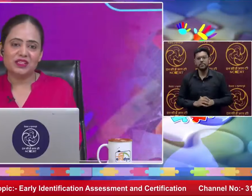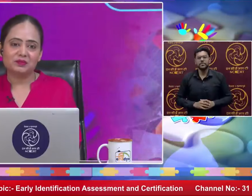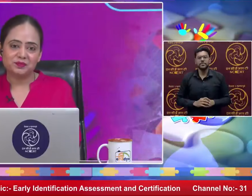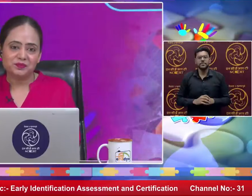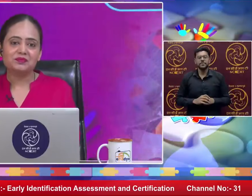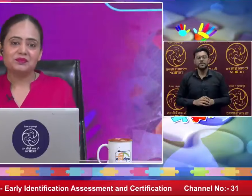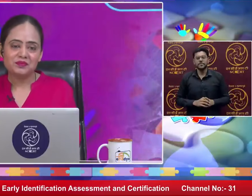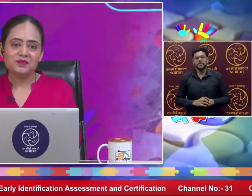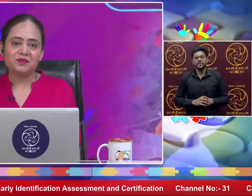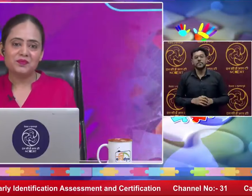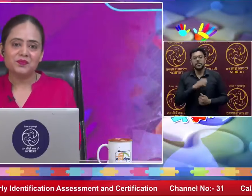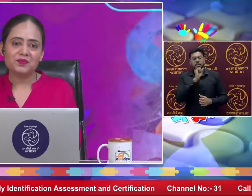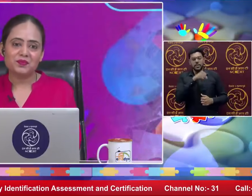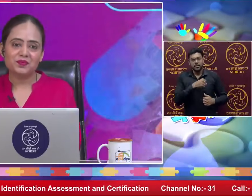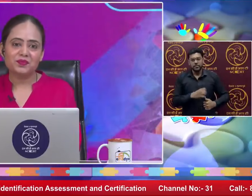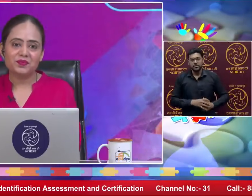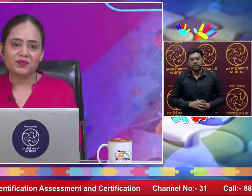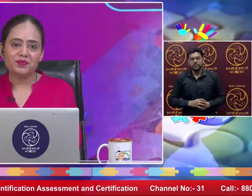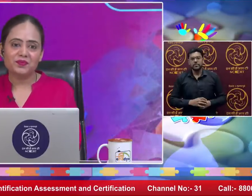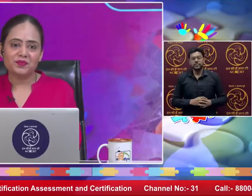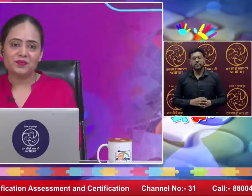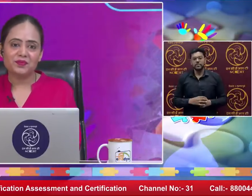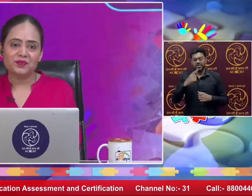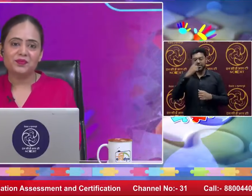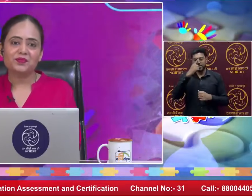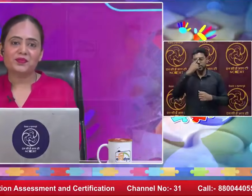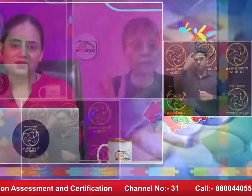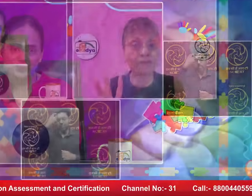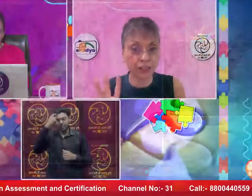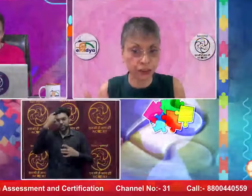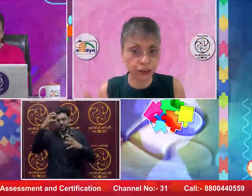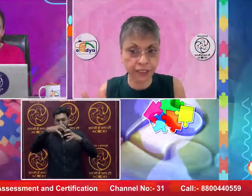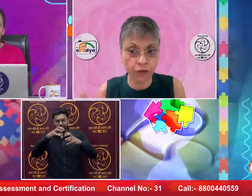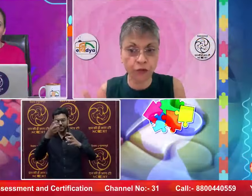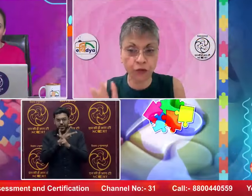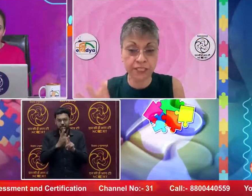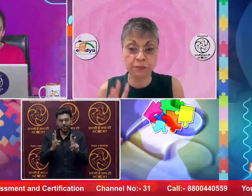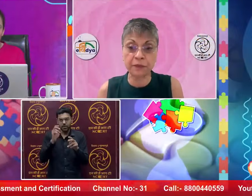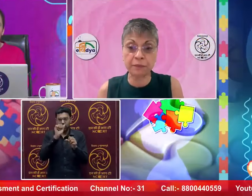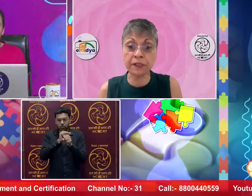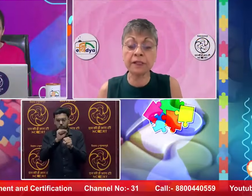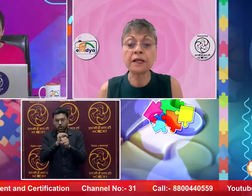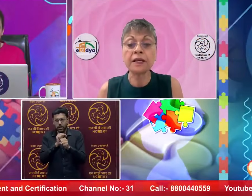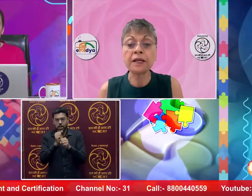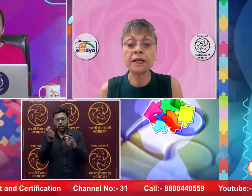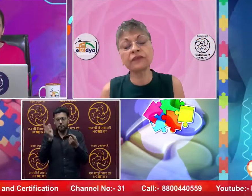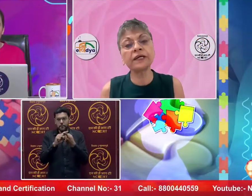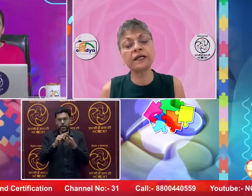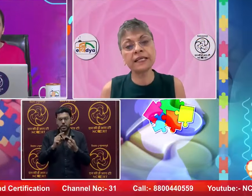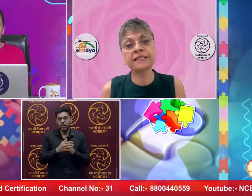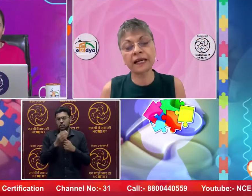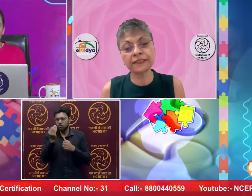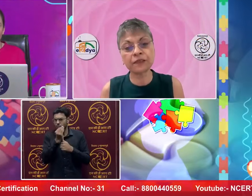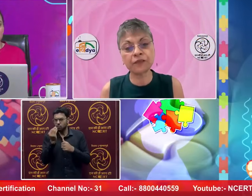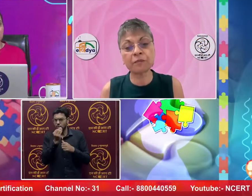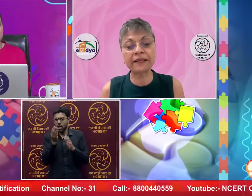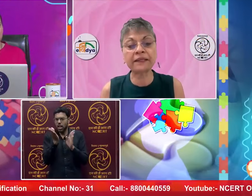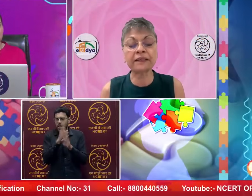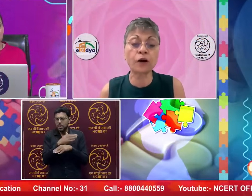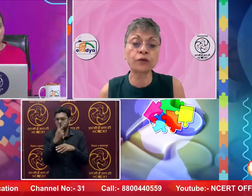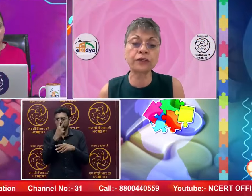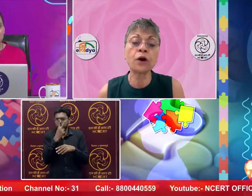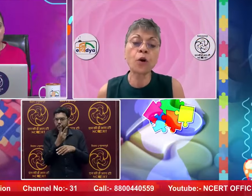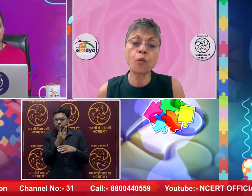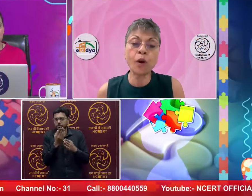Yeah. Right. So, keeping in mind the different brain functioning of autistic people, some of the early signs that we